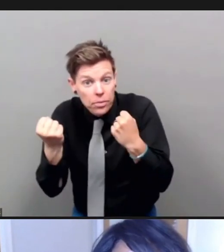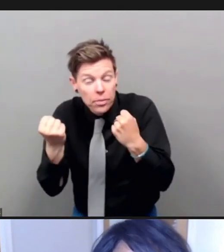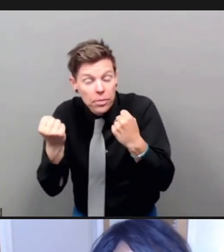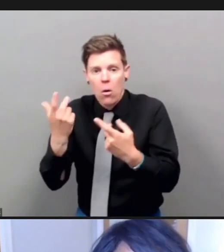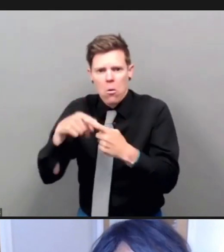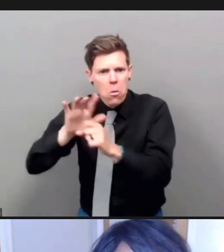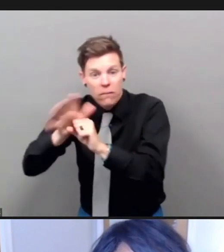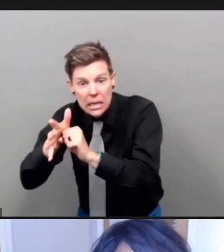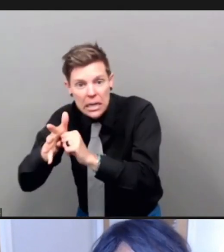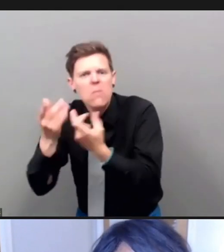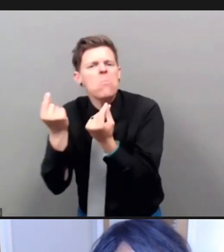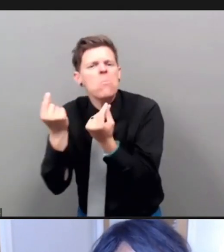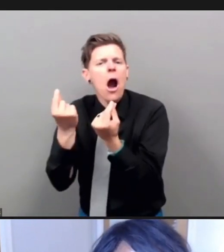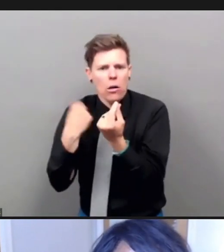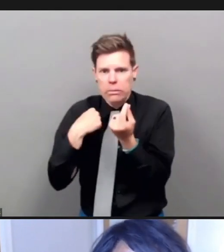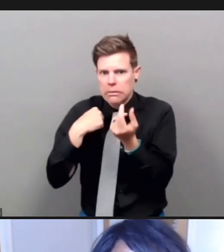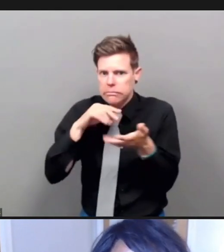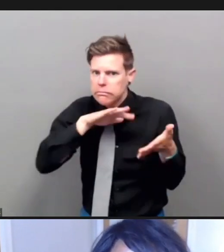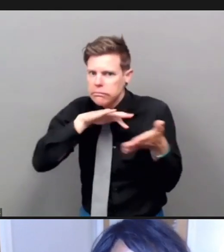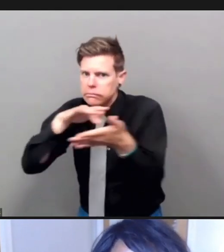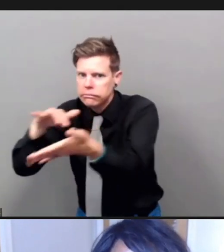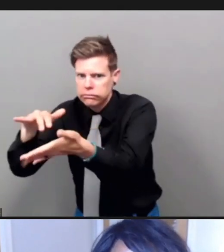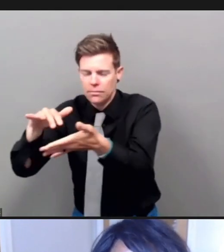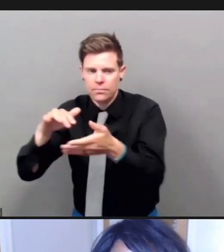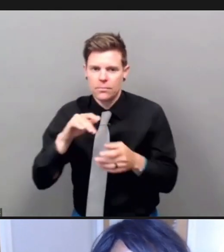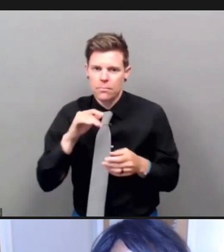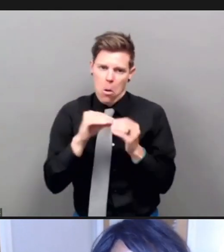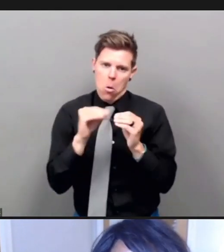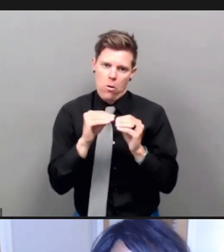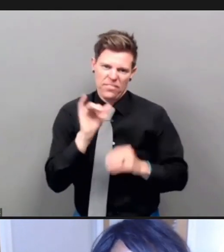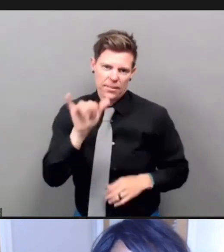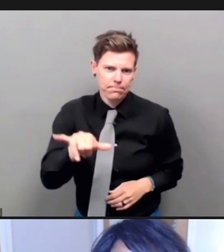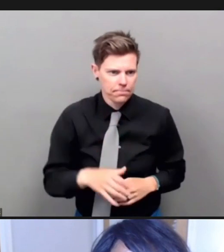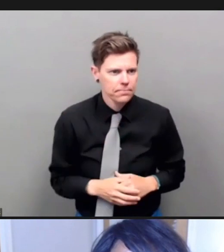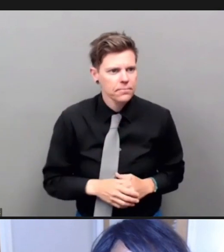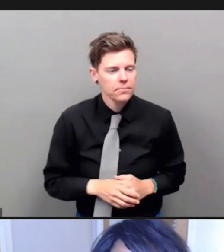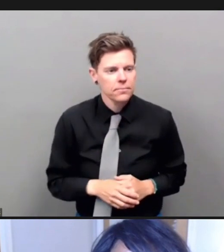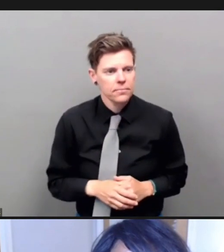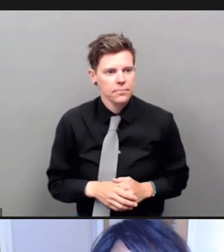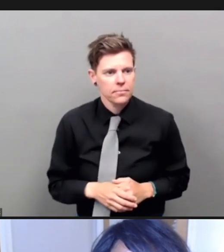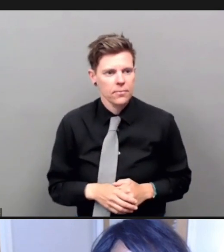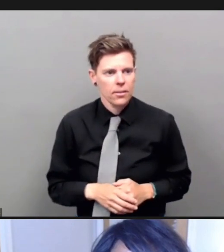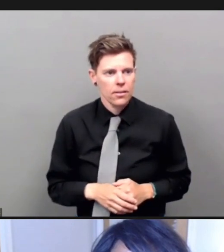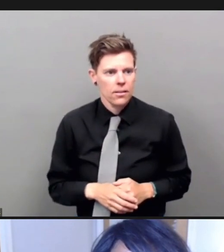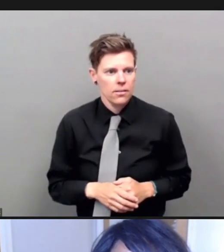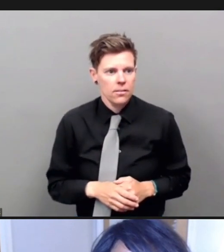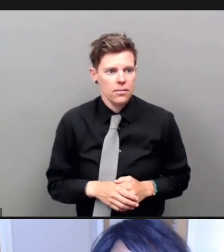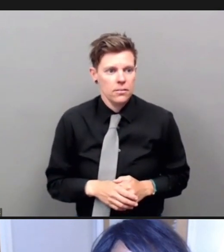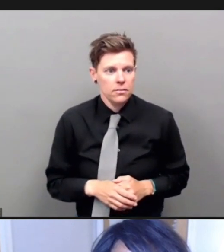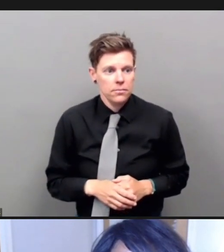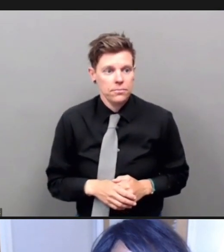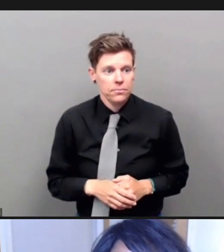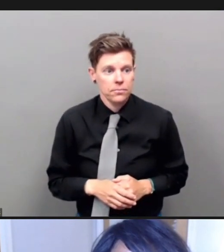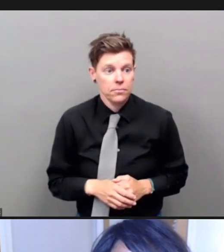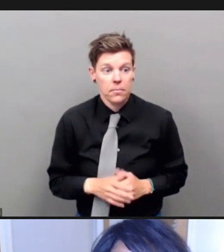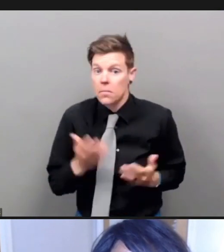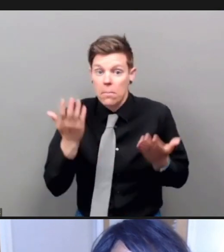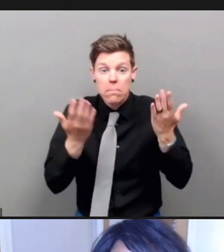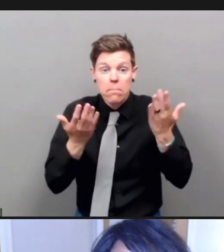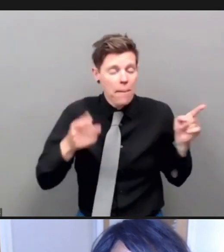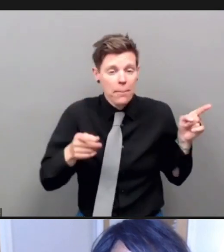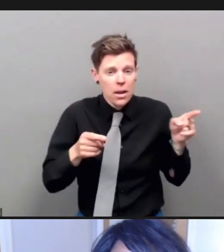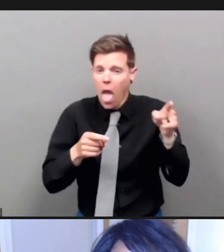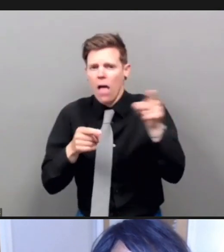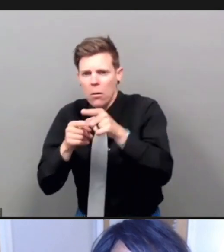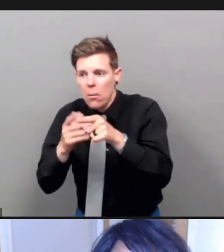infection, and was there anything related to an emerging variant, for example. So that is